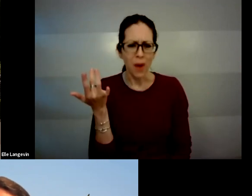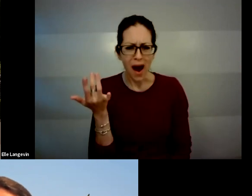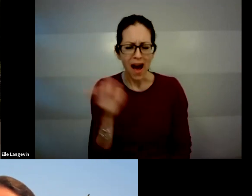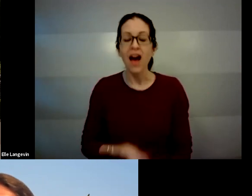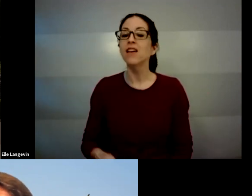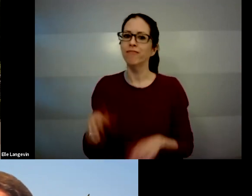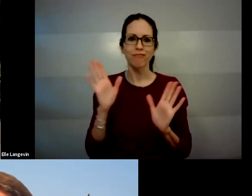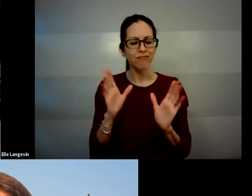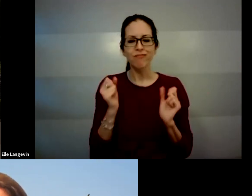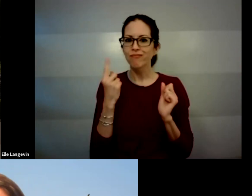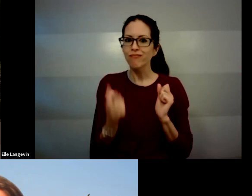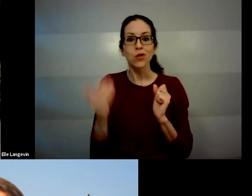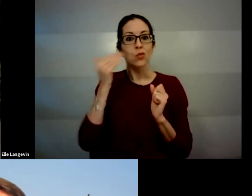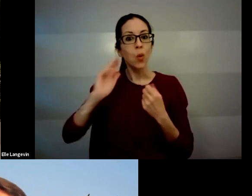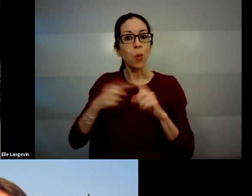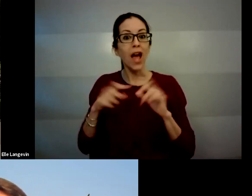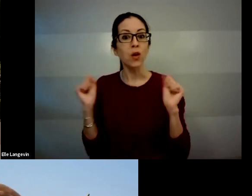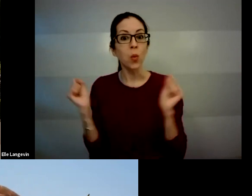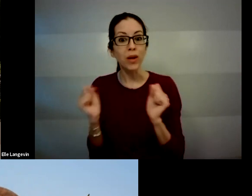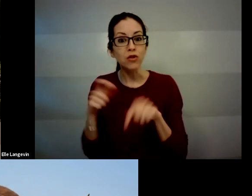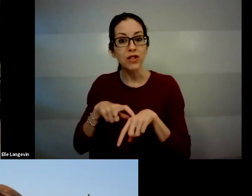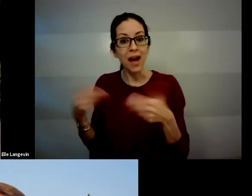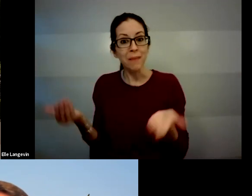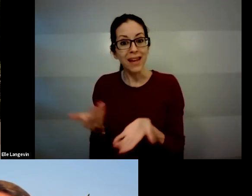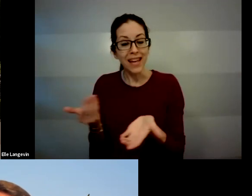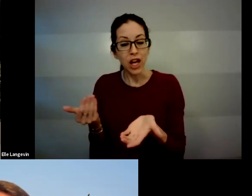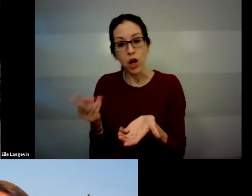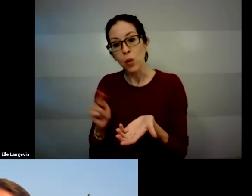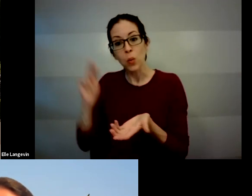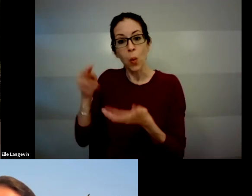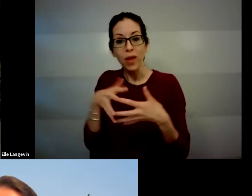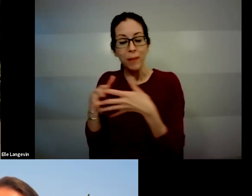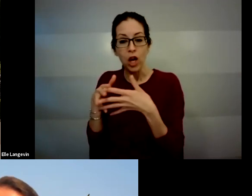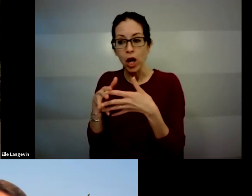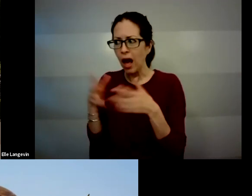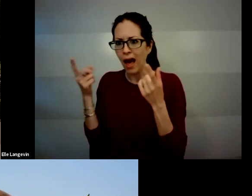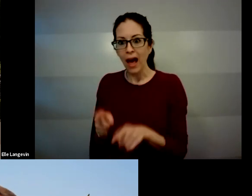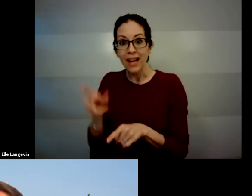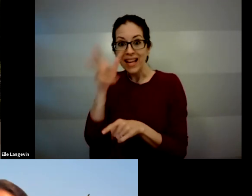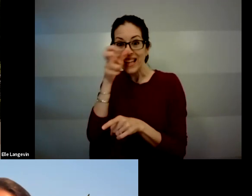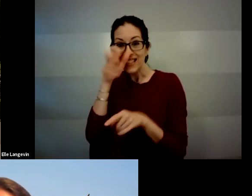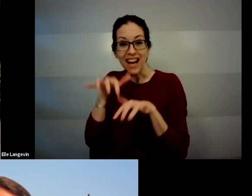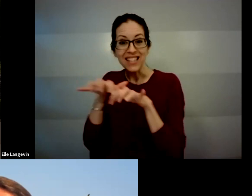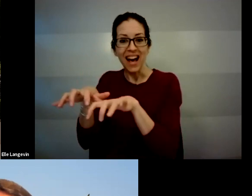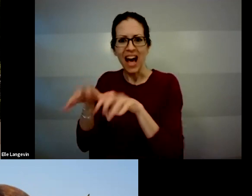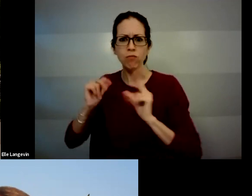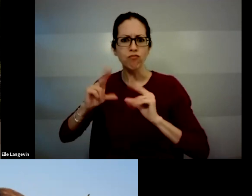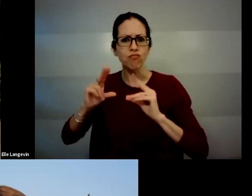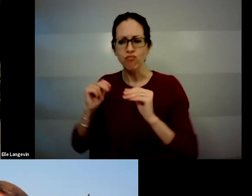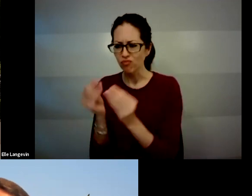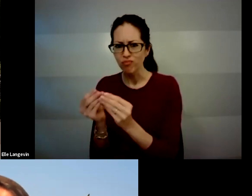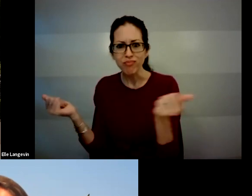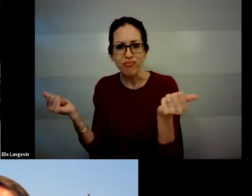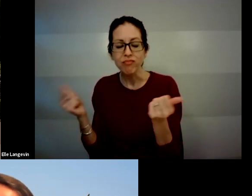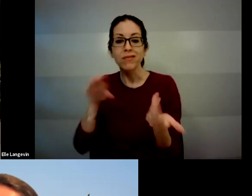all times. So when it's our winter up here in North America, a lot of those insects that they eat go away, they die, they go underground, they go